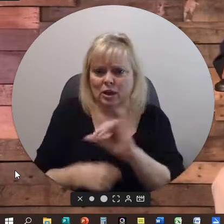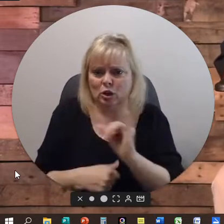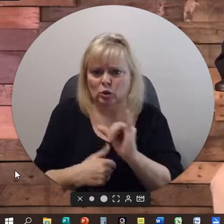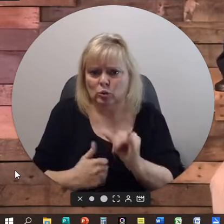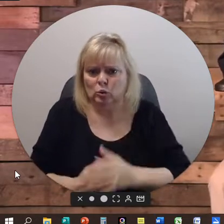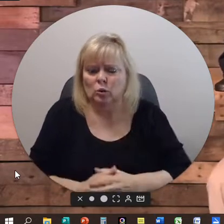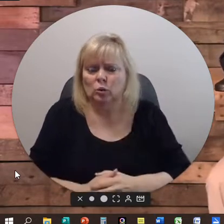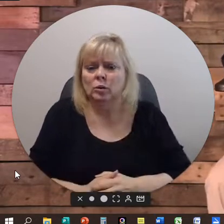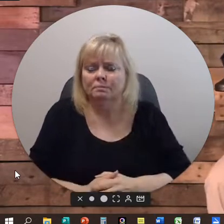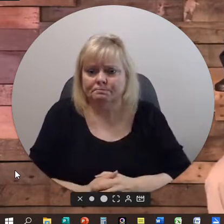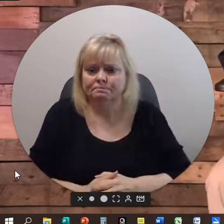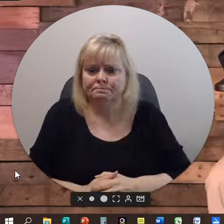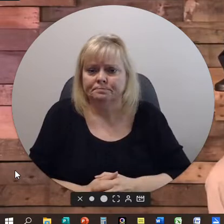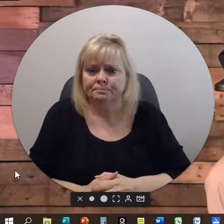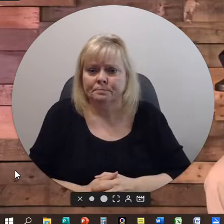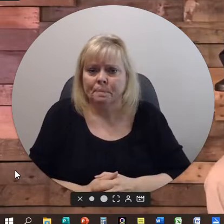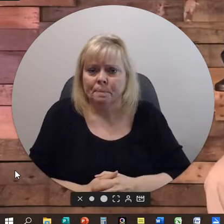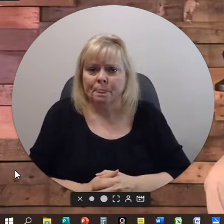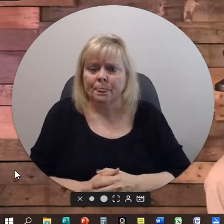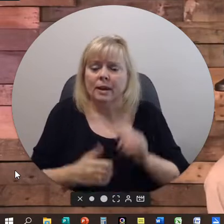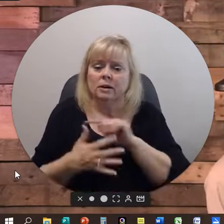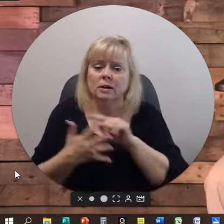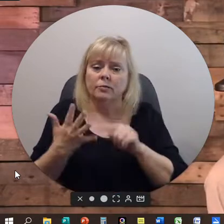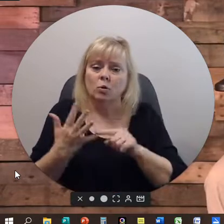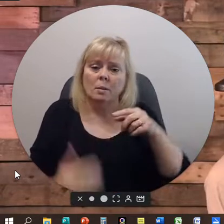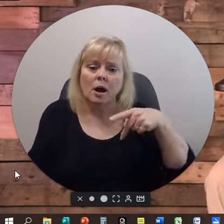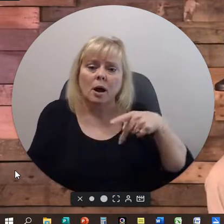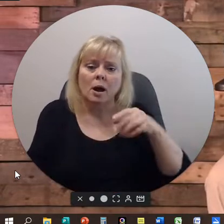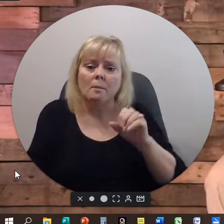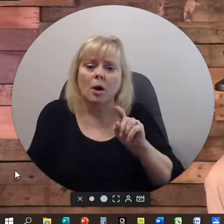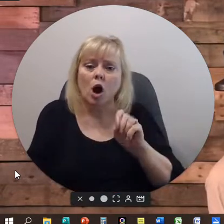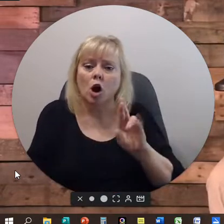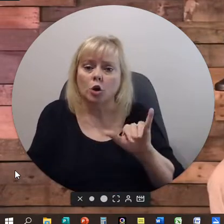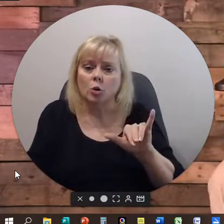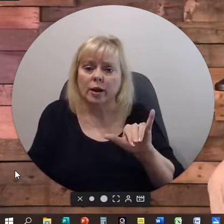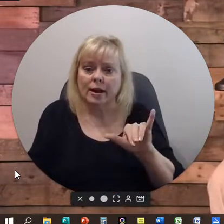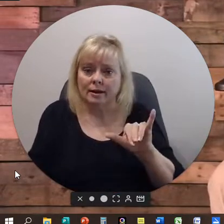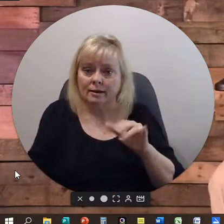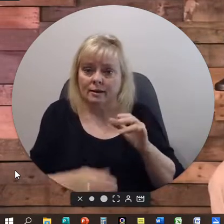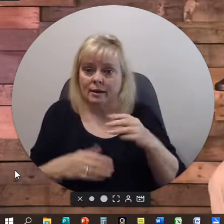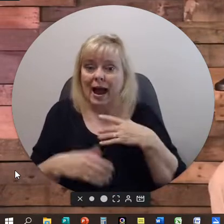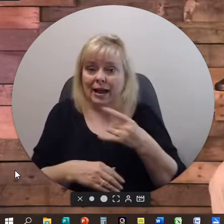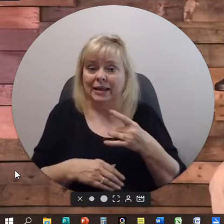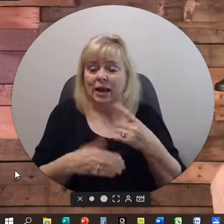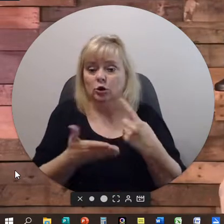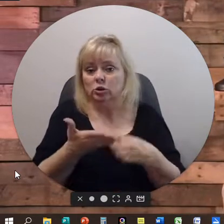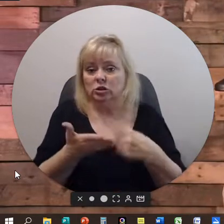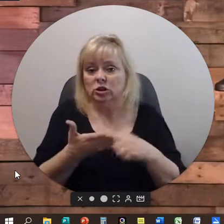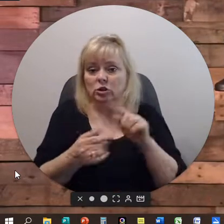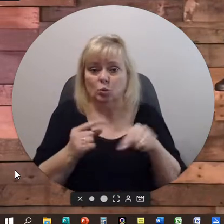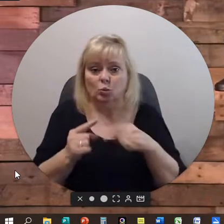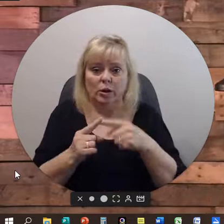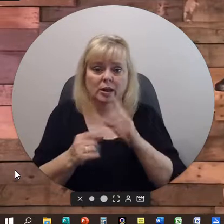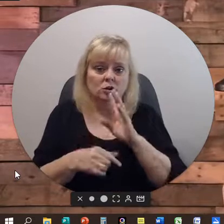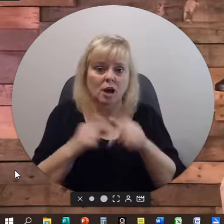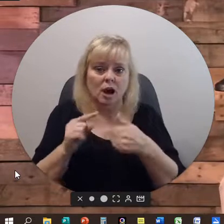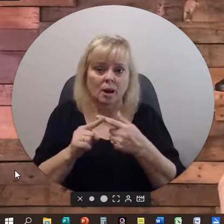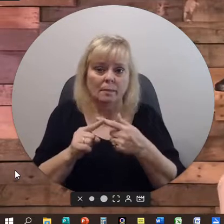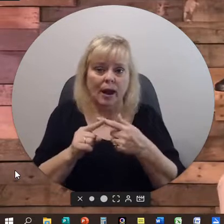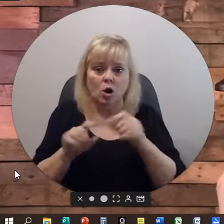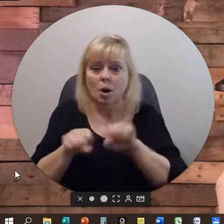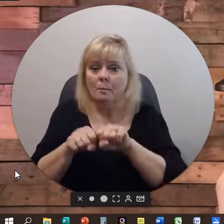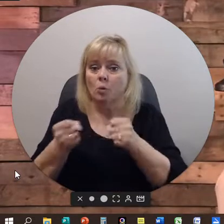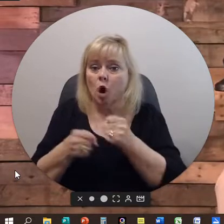There's a form of pottery that I like to use when I'm talking about how brokenness can be transformed by